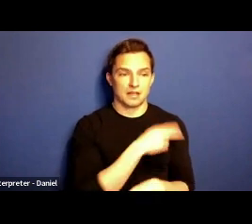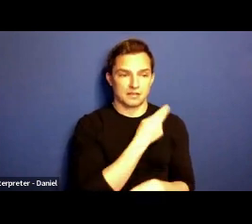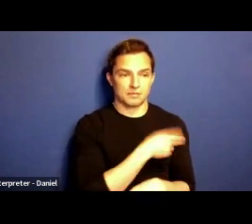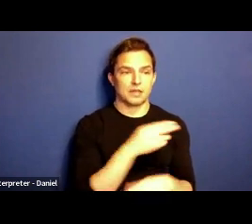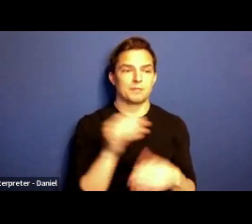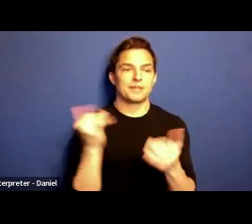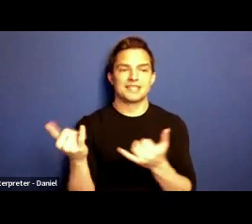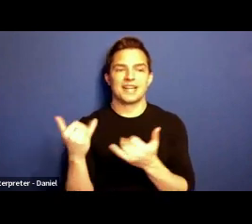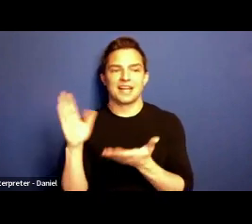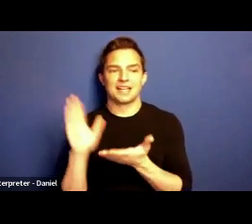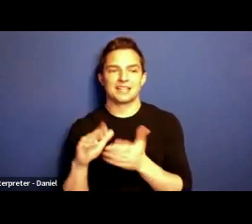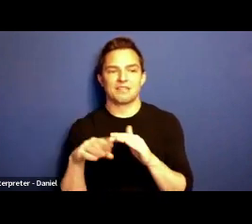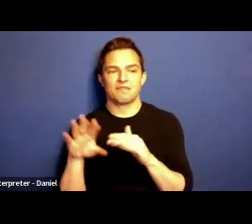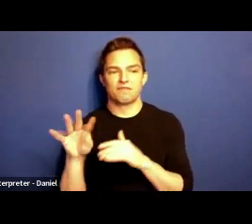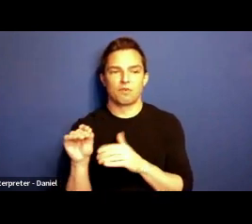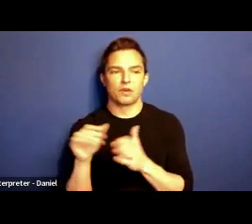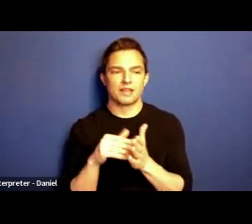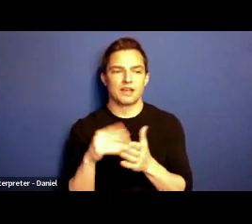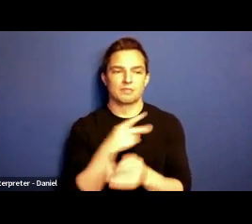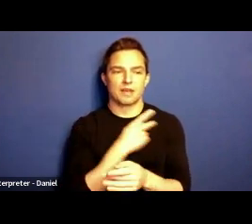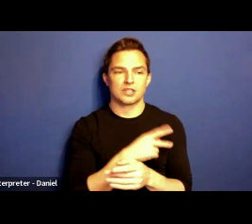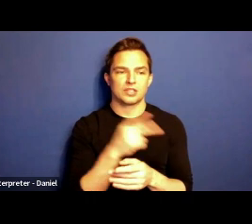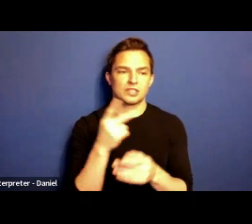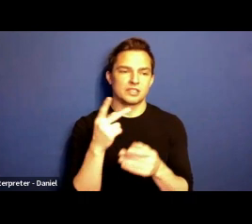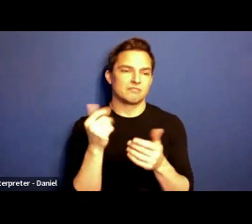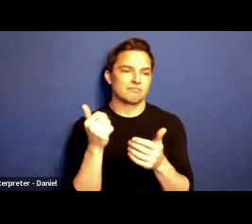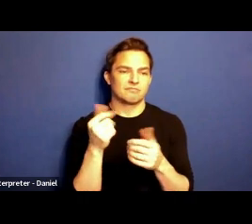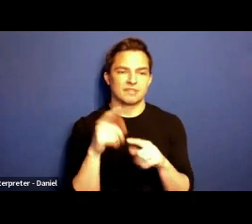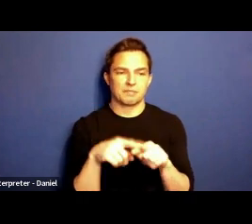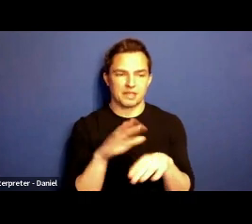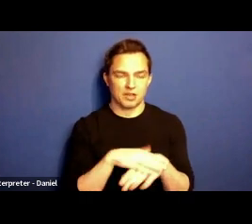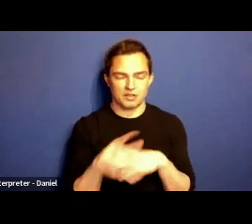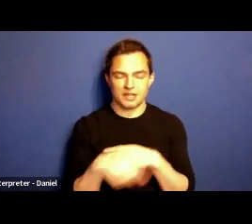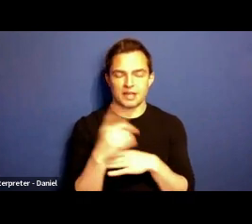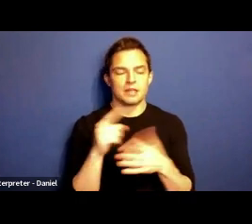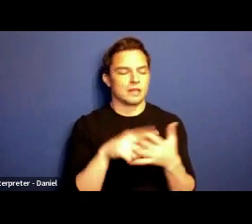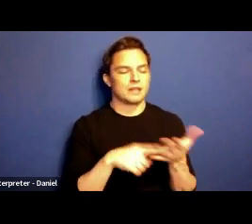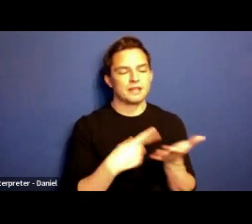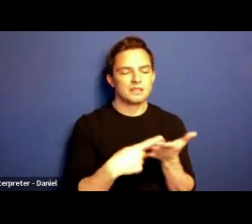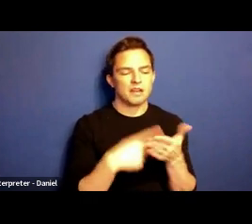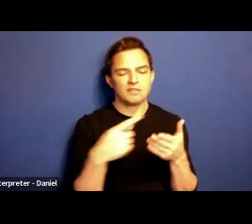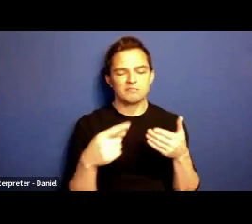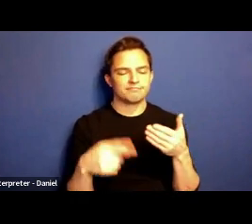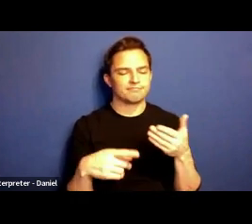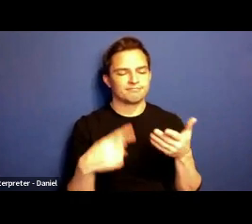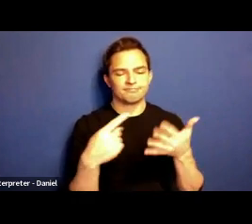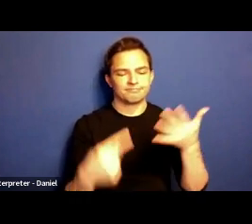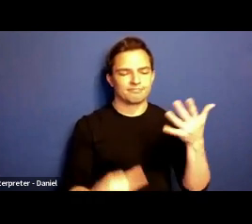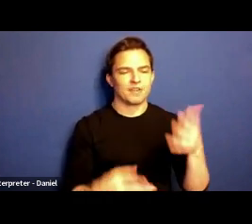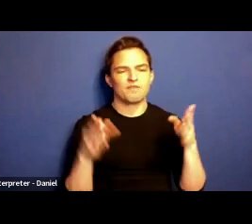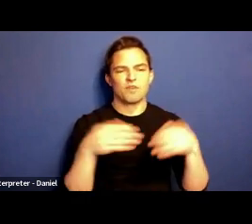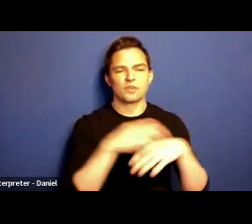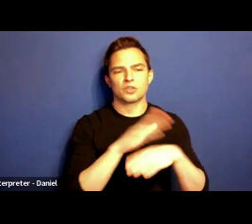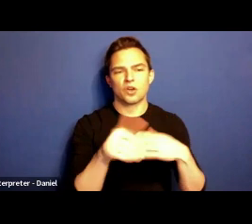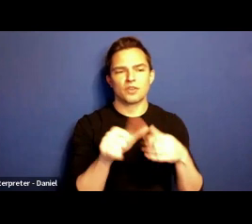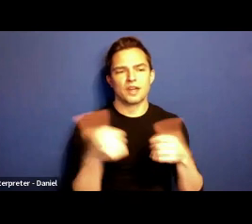patients on a given day. But these discussions really focus on all the other beds that have been developed